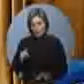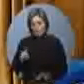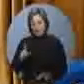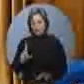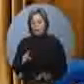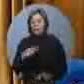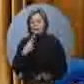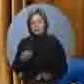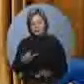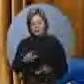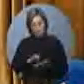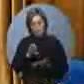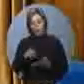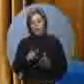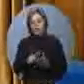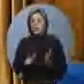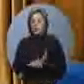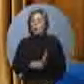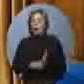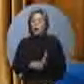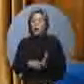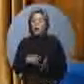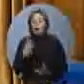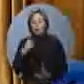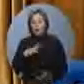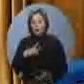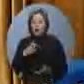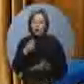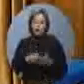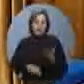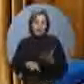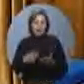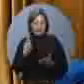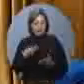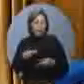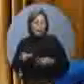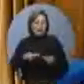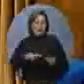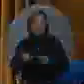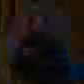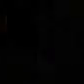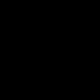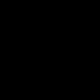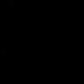on Canadians. subsidies. We will fight back against this new coalition tax